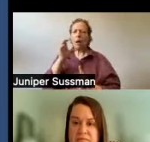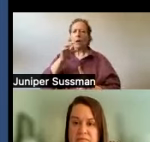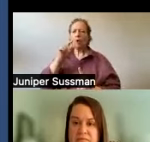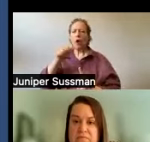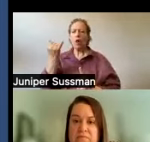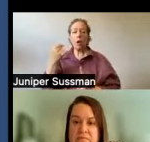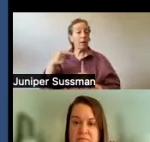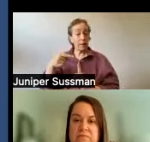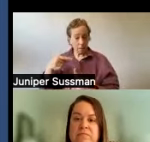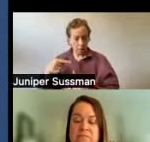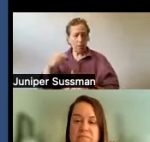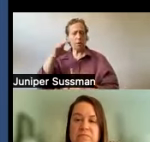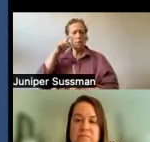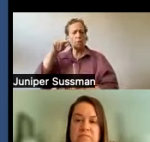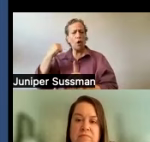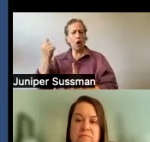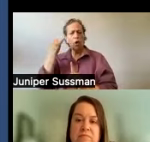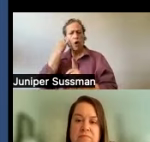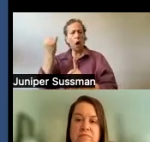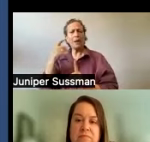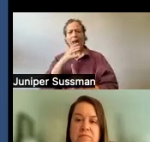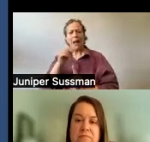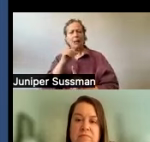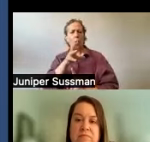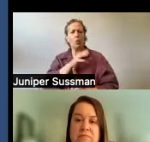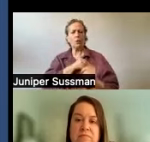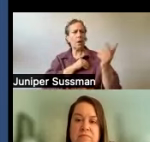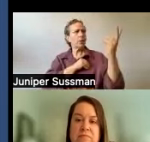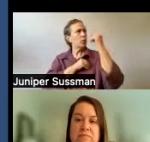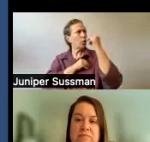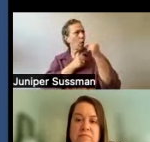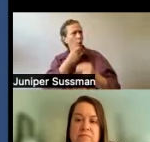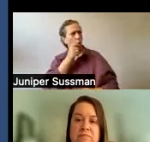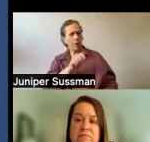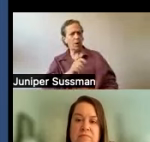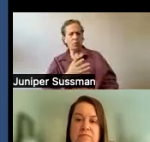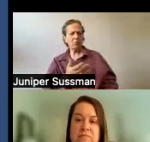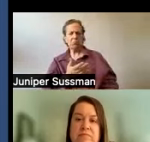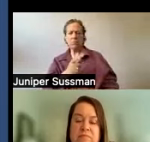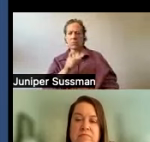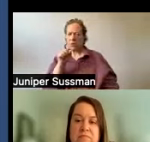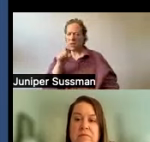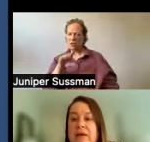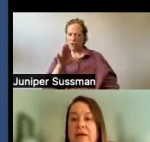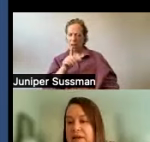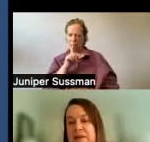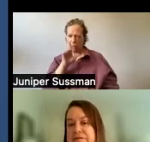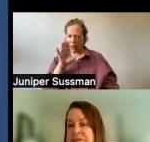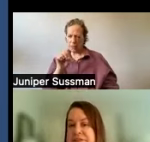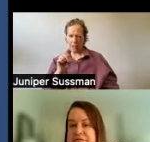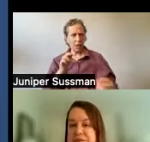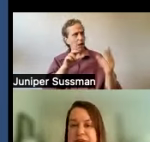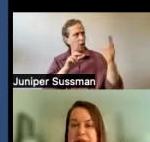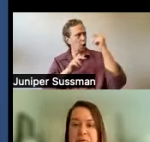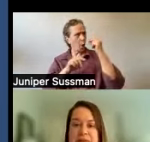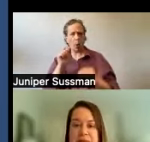keep the conversation going and never just accept no as an answer, because it really isn't supposed to be no based on the interactive process.